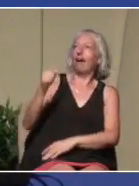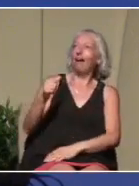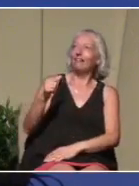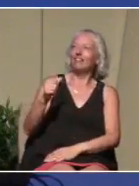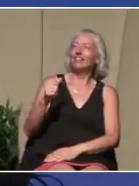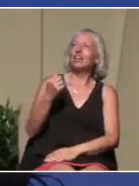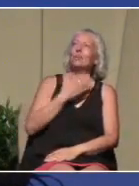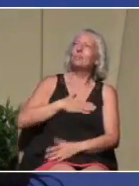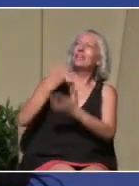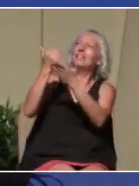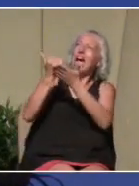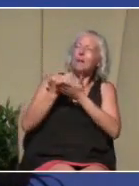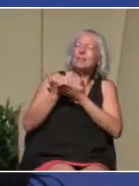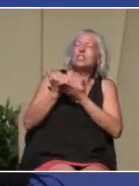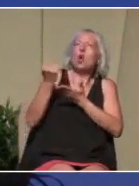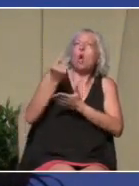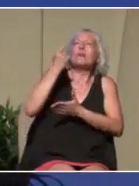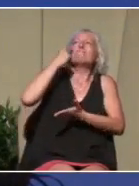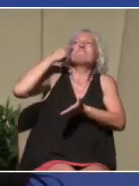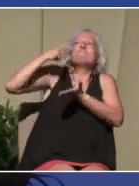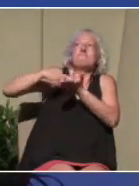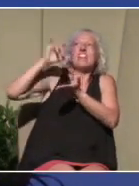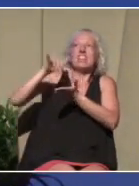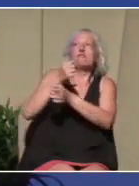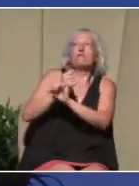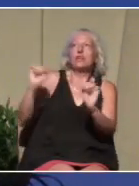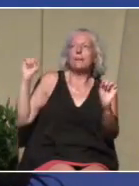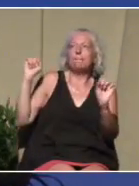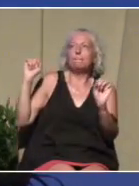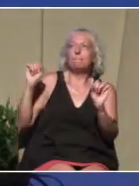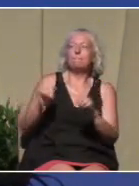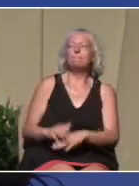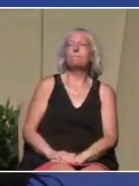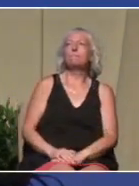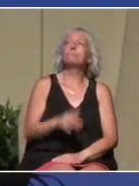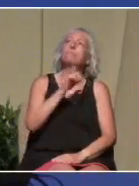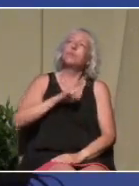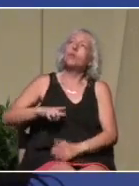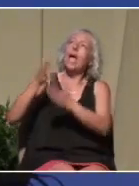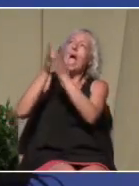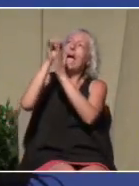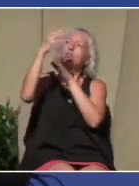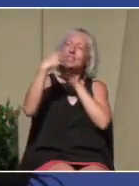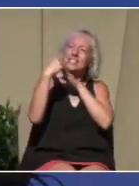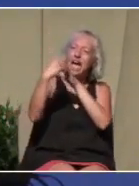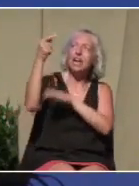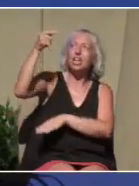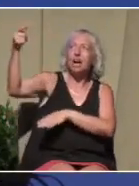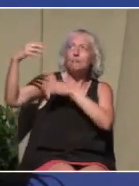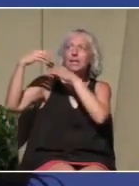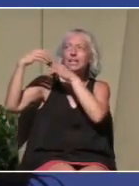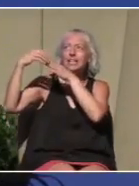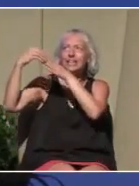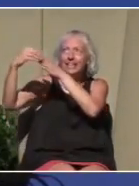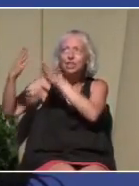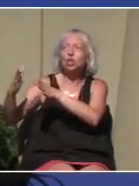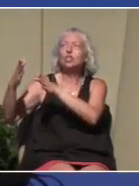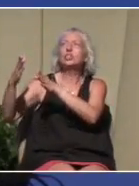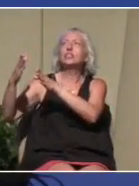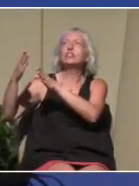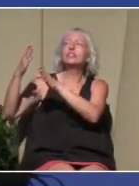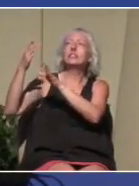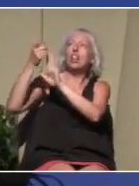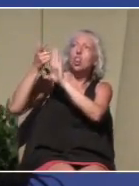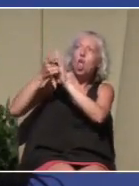those freedoms for granted. We pray for your guidance for our government leaders, legislators, and educators, and all